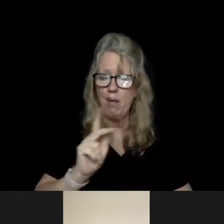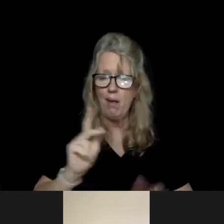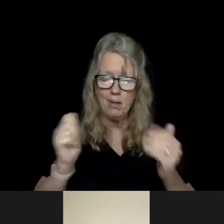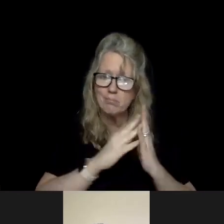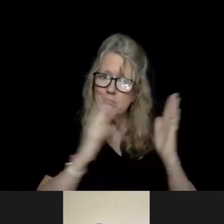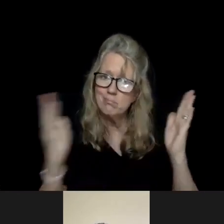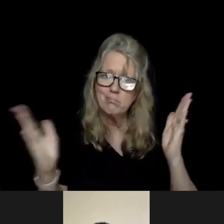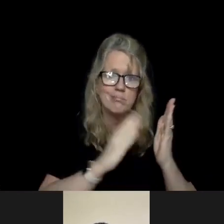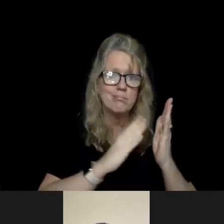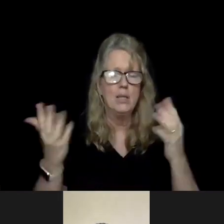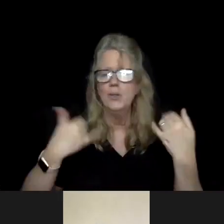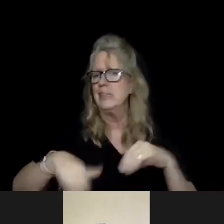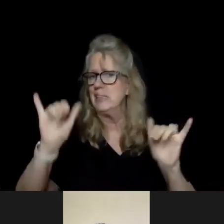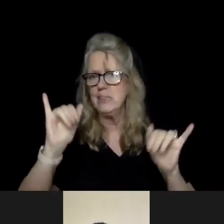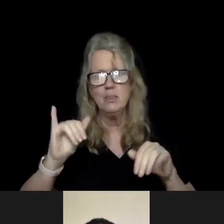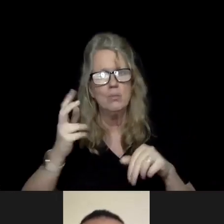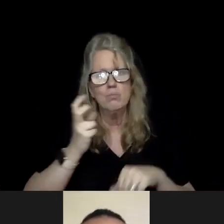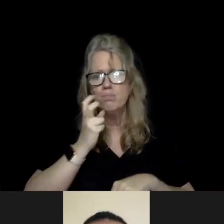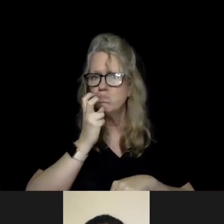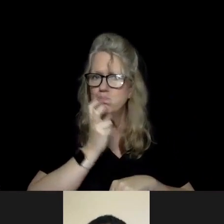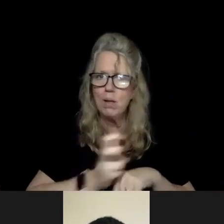still such a tough